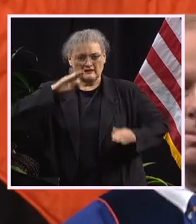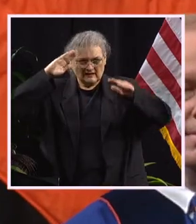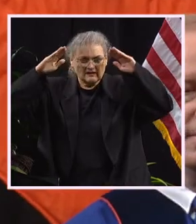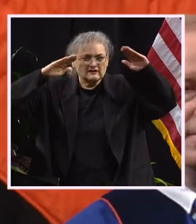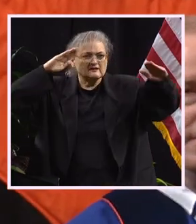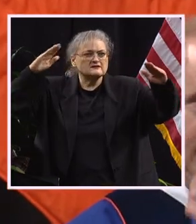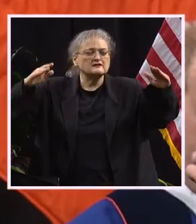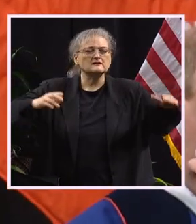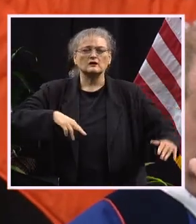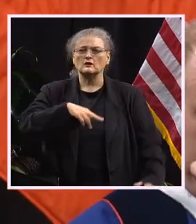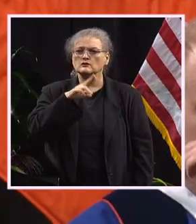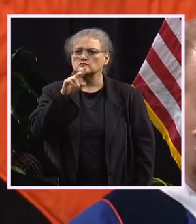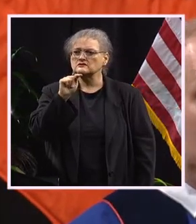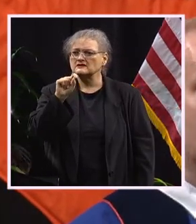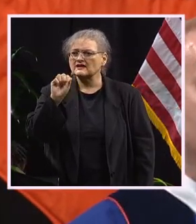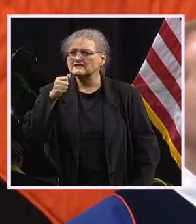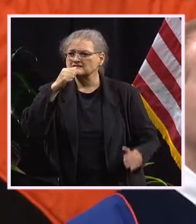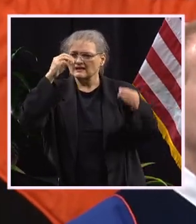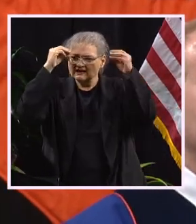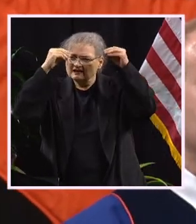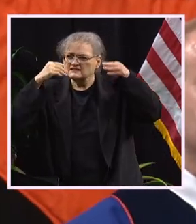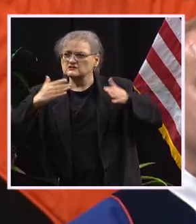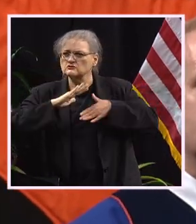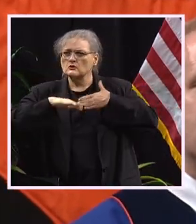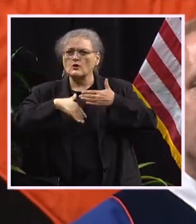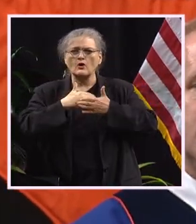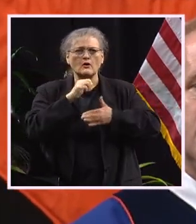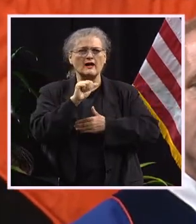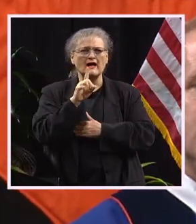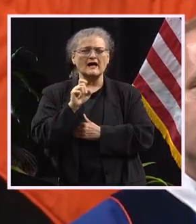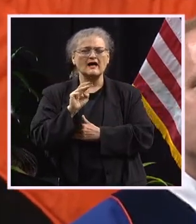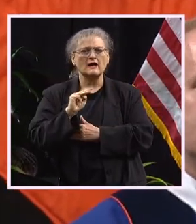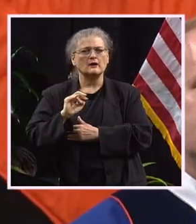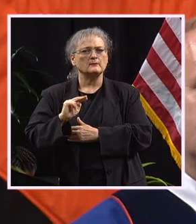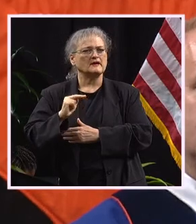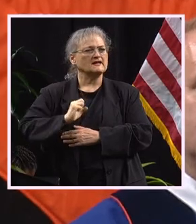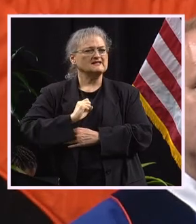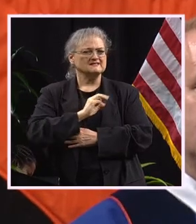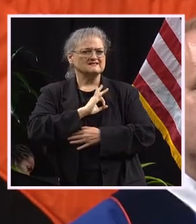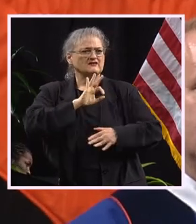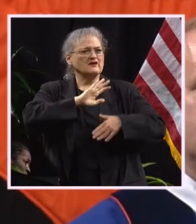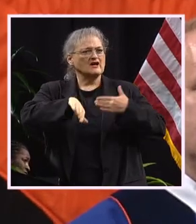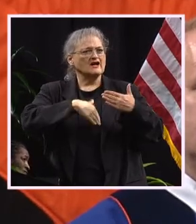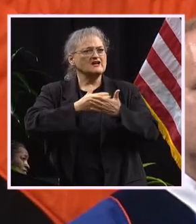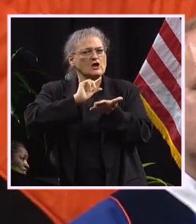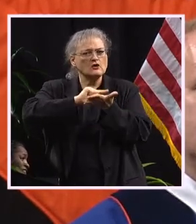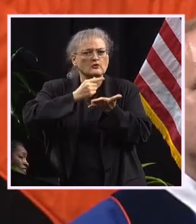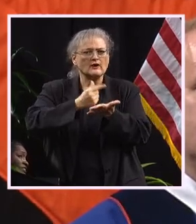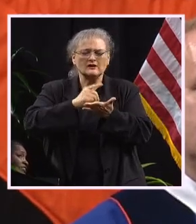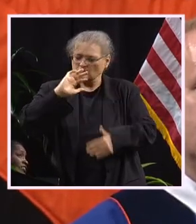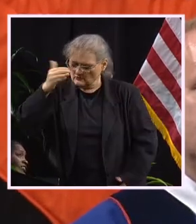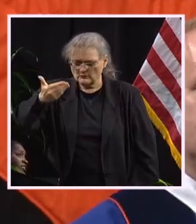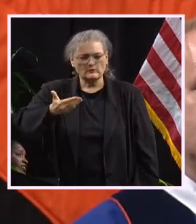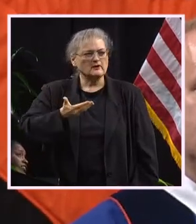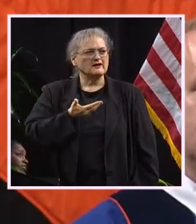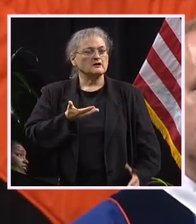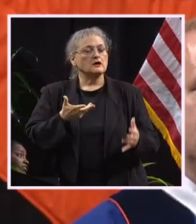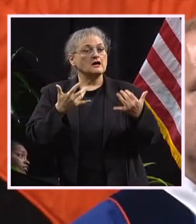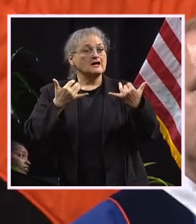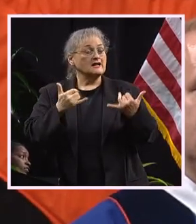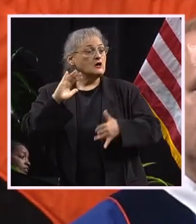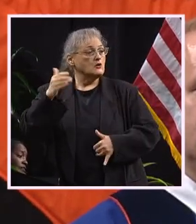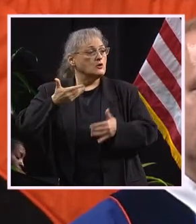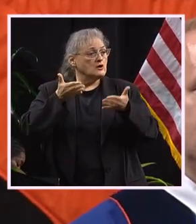UTSA faculty, university administrators and staff, and our community of UTSA graduates welcome you. Our guests to the